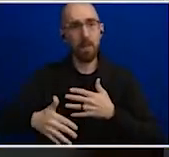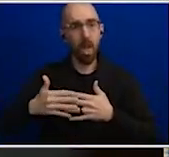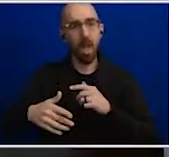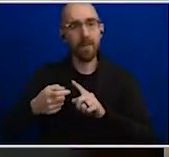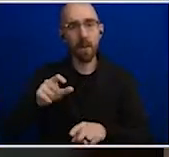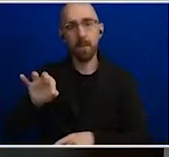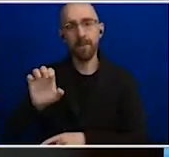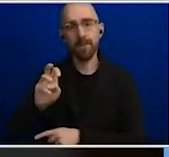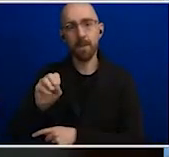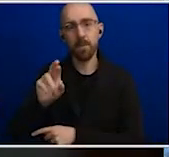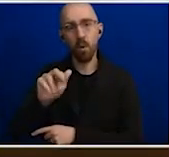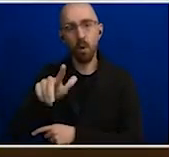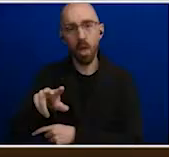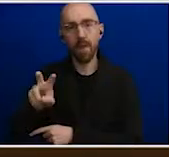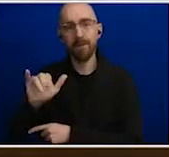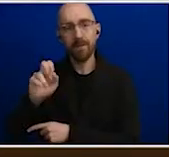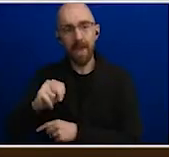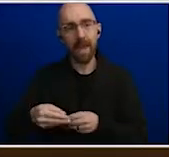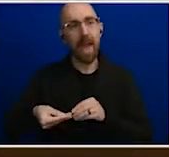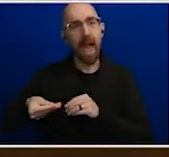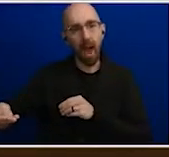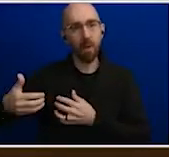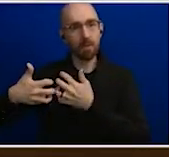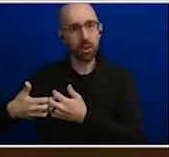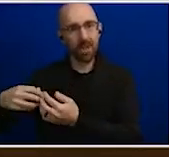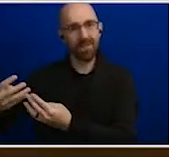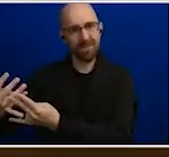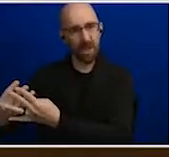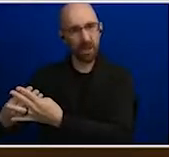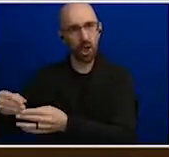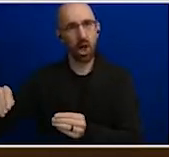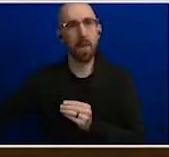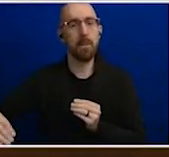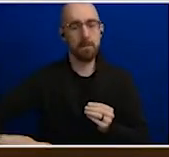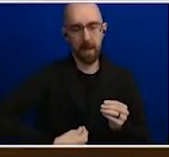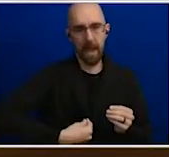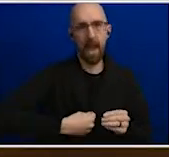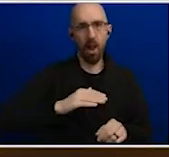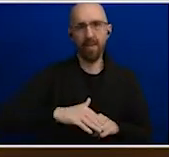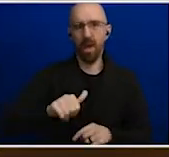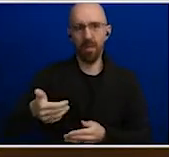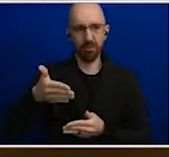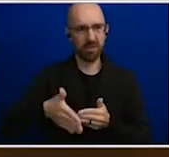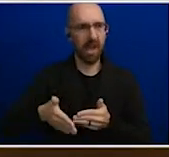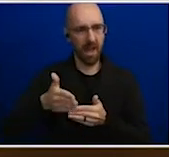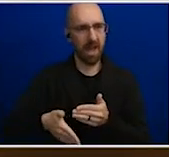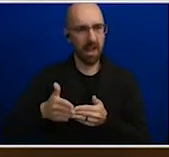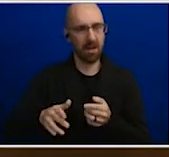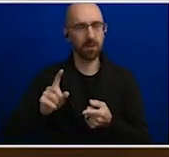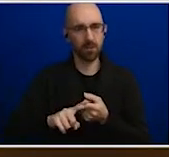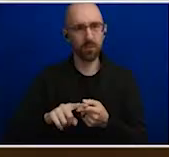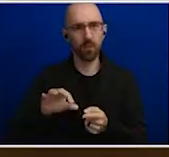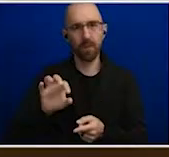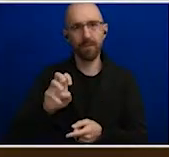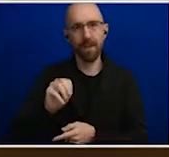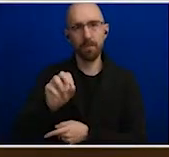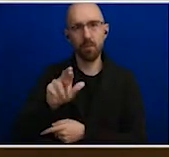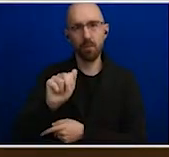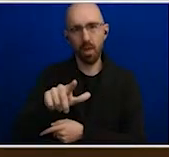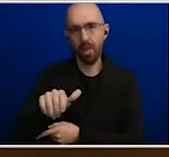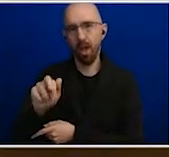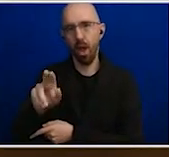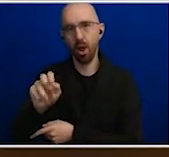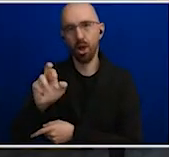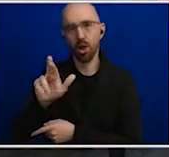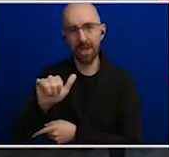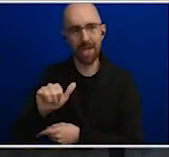out to the machine to filter it, then back through the cannula on the other side into his femoral artery, where it was pumped back to